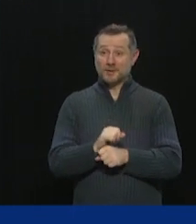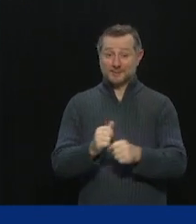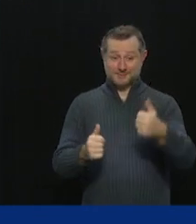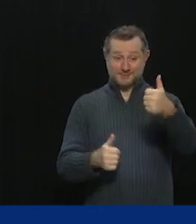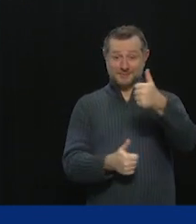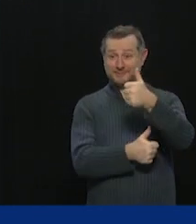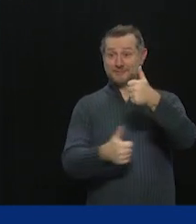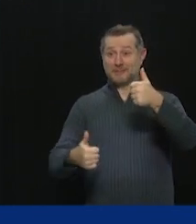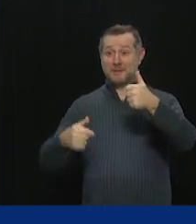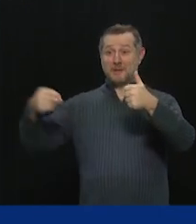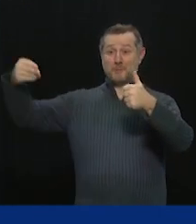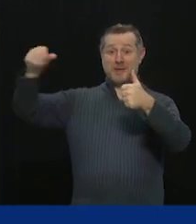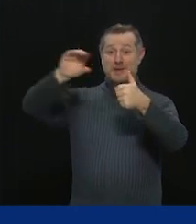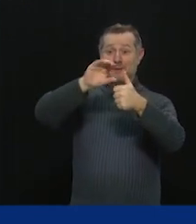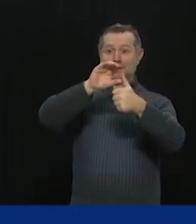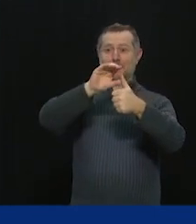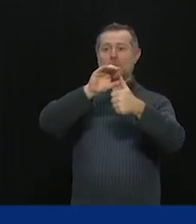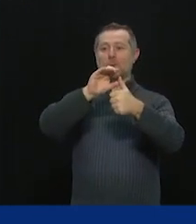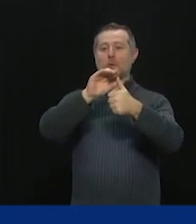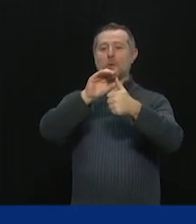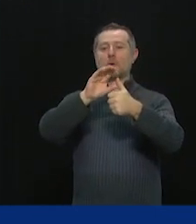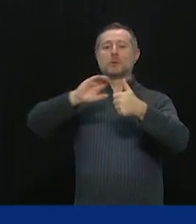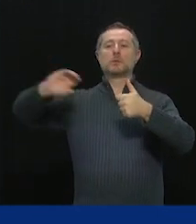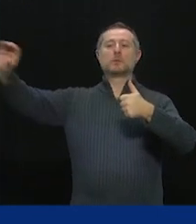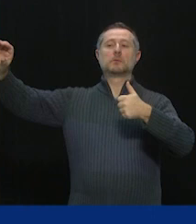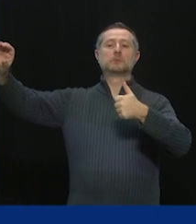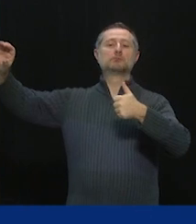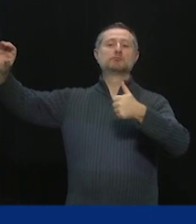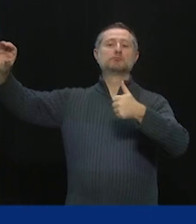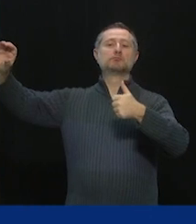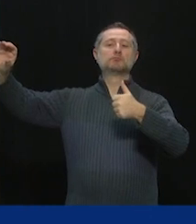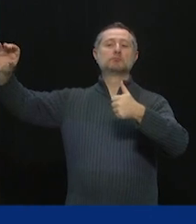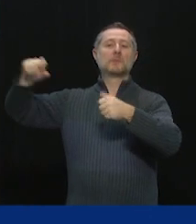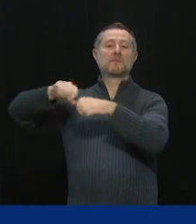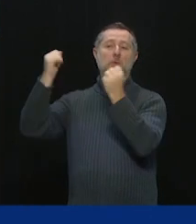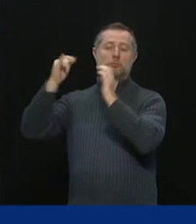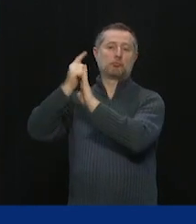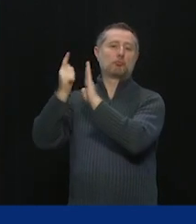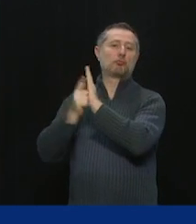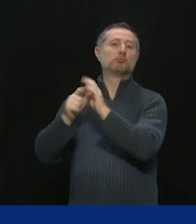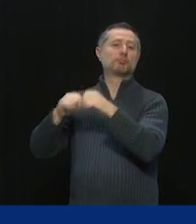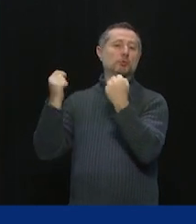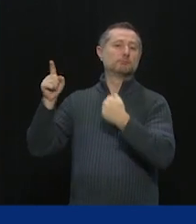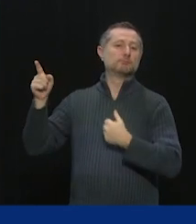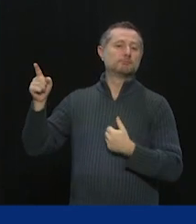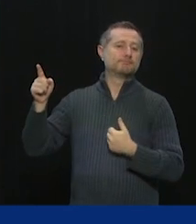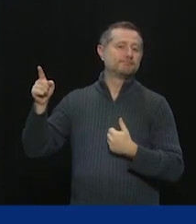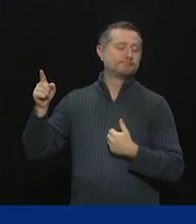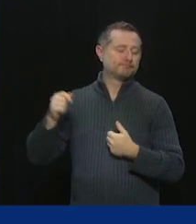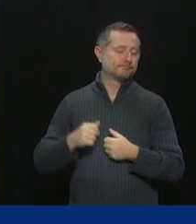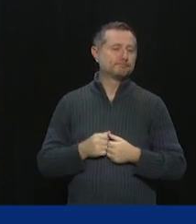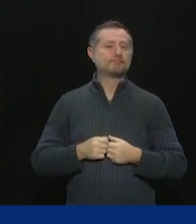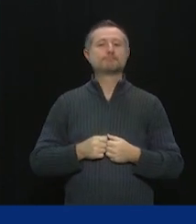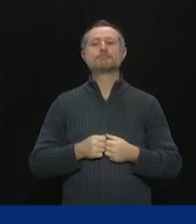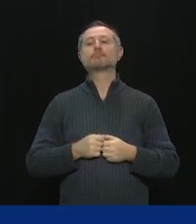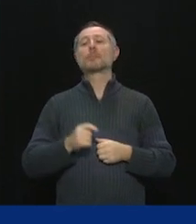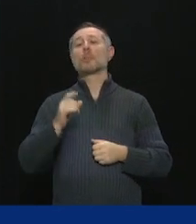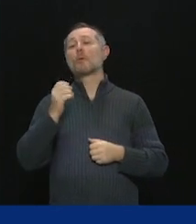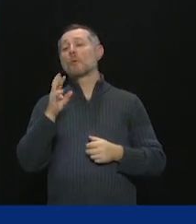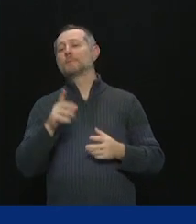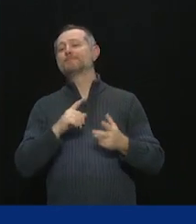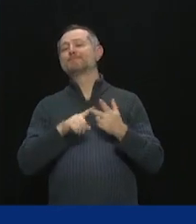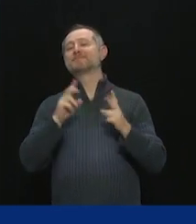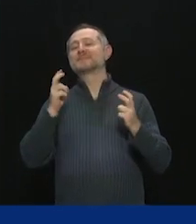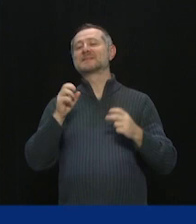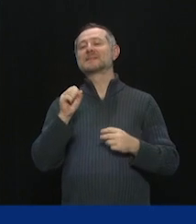what they're entitled to in defiance of our laws. And in some cases, it's a subcontractor